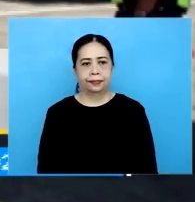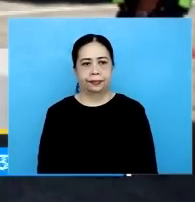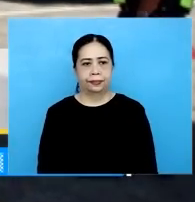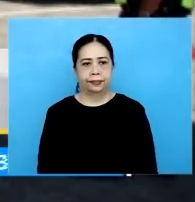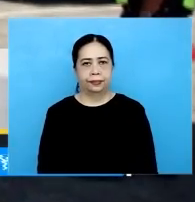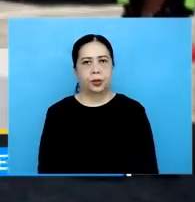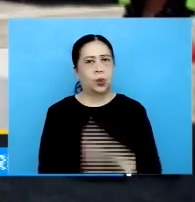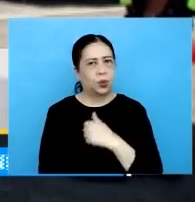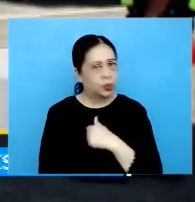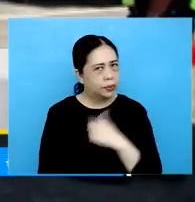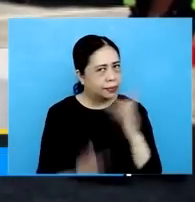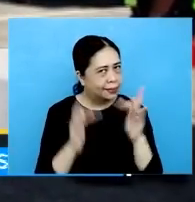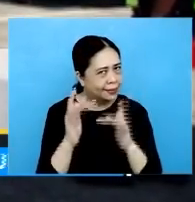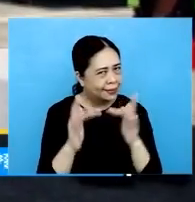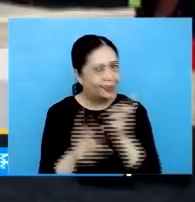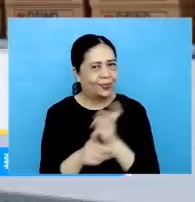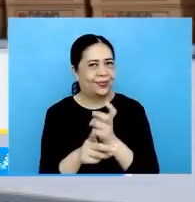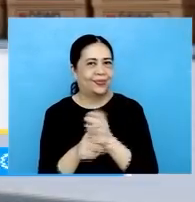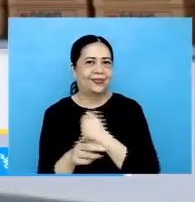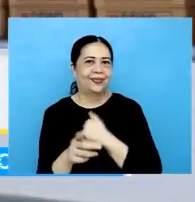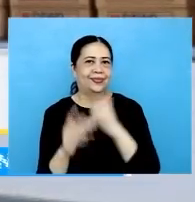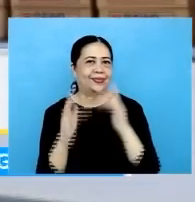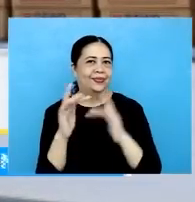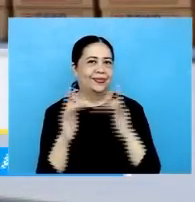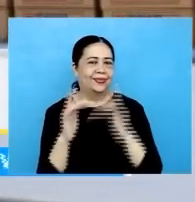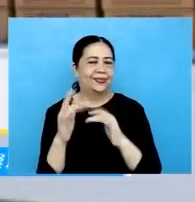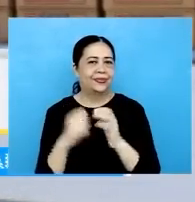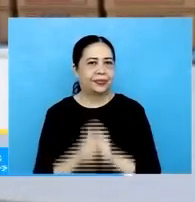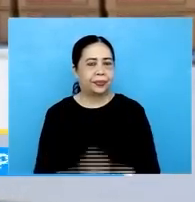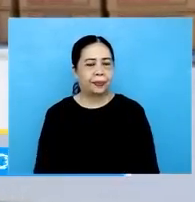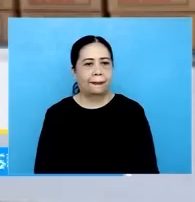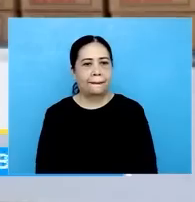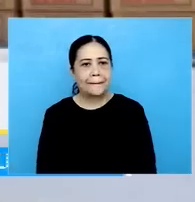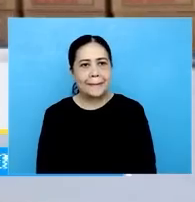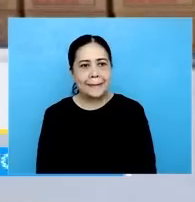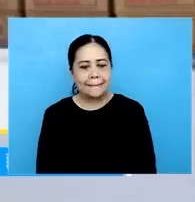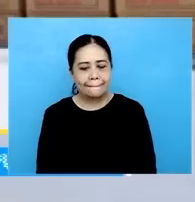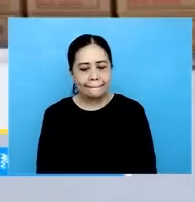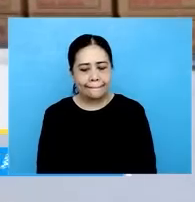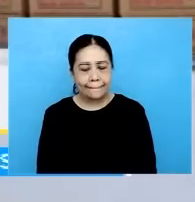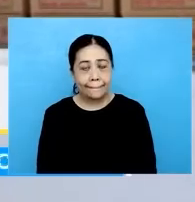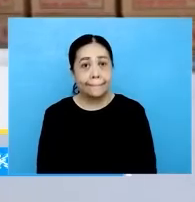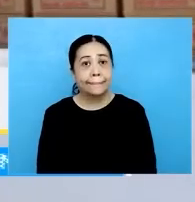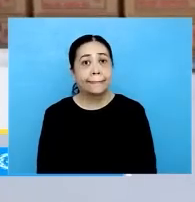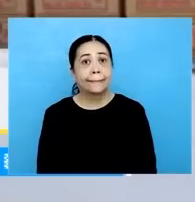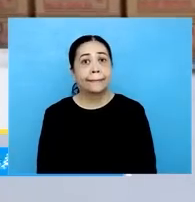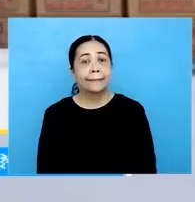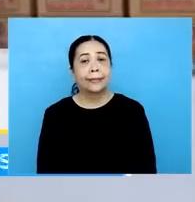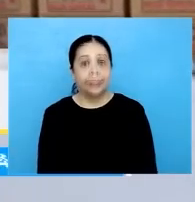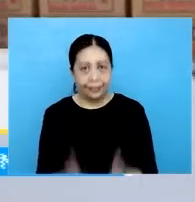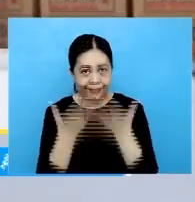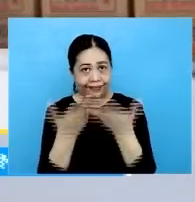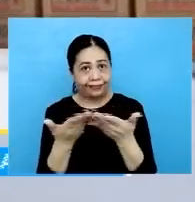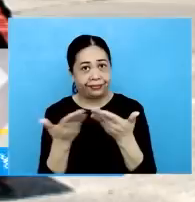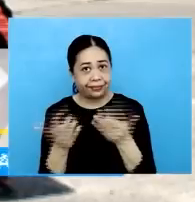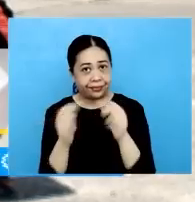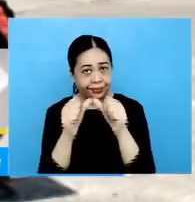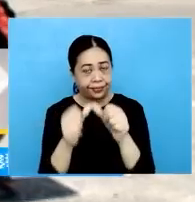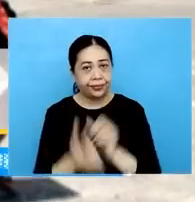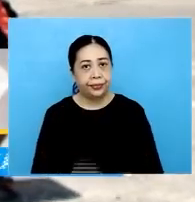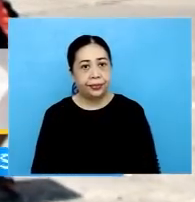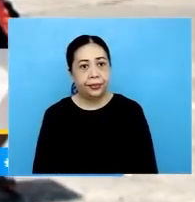Sir Rueli? Medyo nahihirapan yata tayo ng konti sa signal. Pinatawag ng... Opo. Yes, sir. Hello? Sige po, Sir Rueli. Yes,